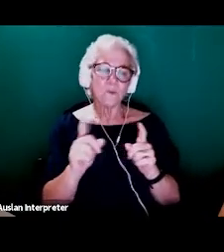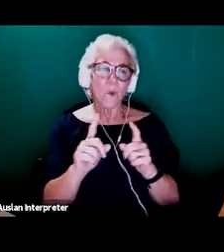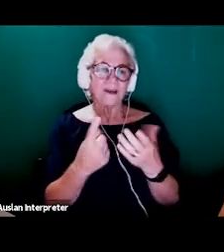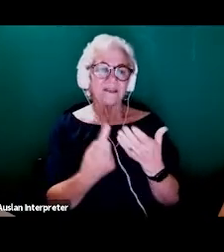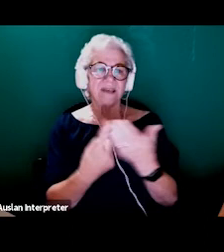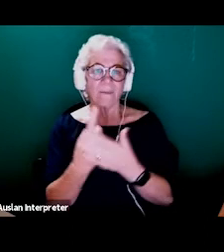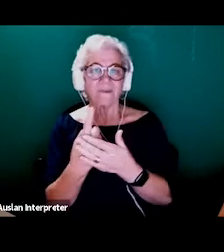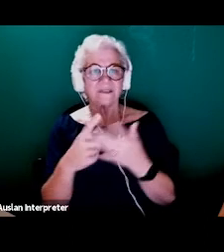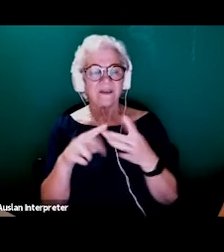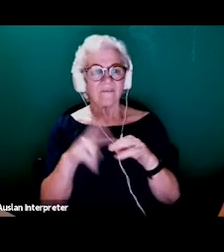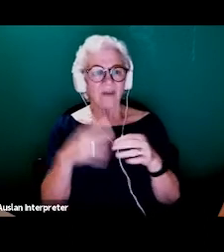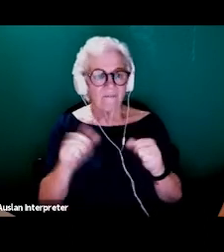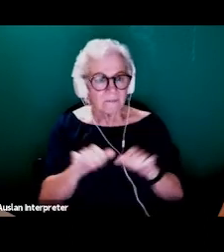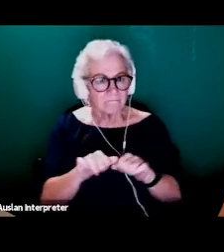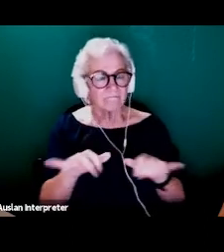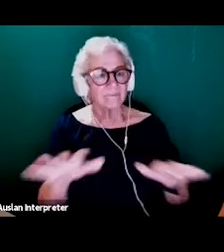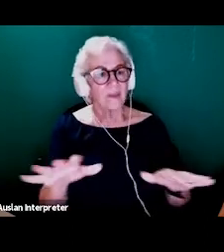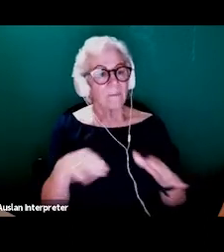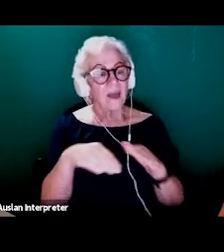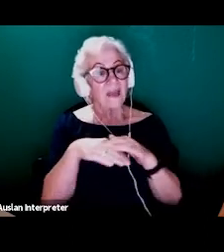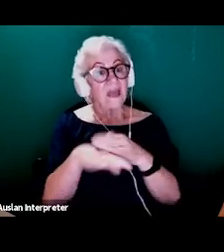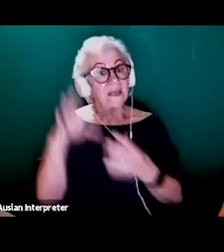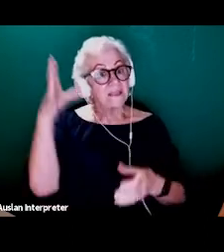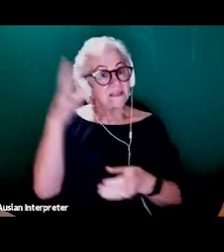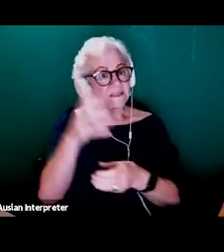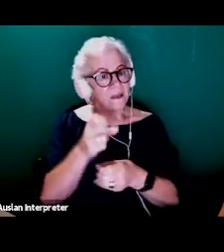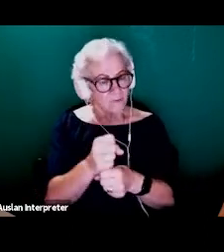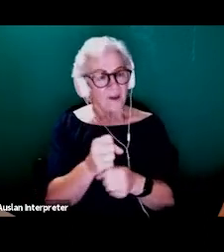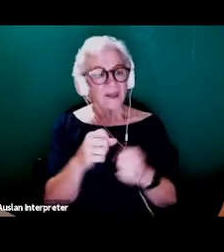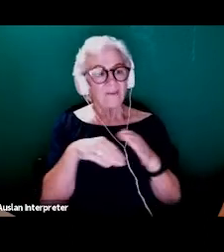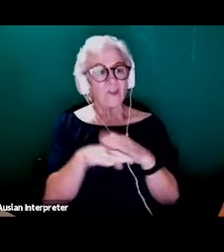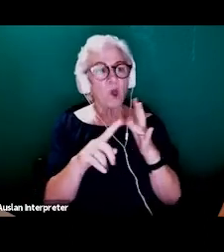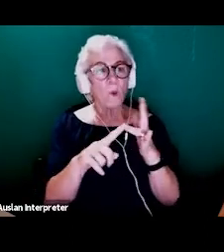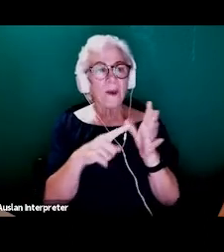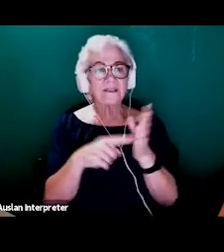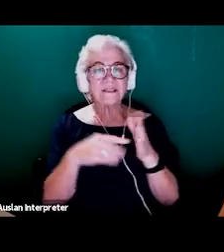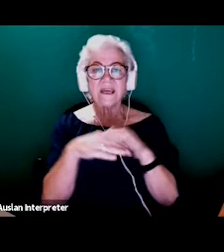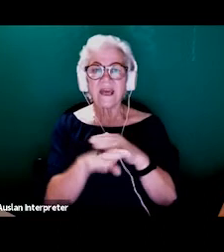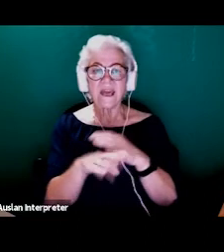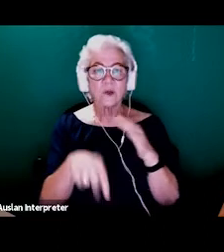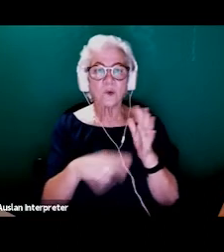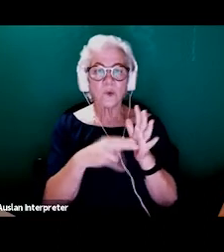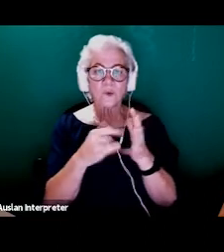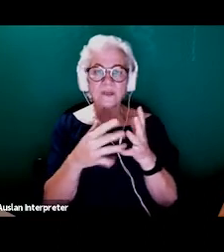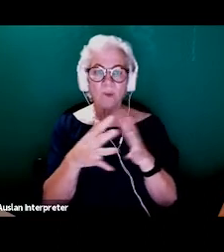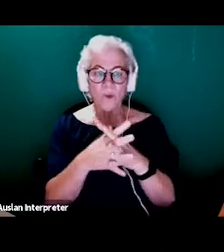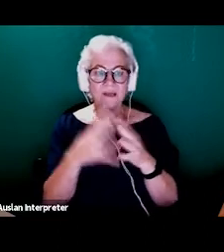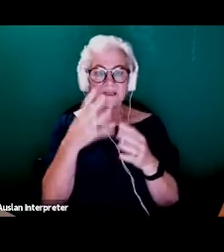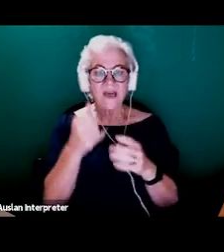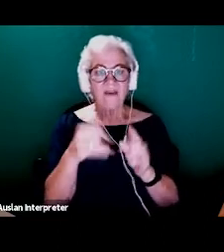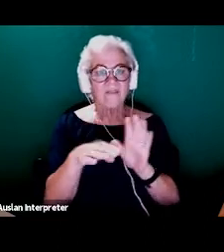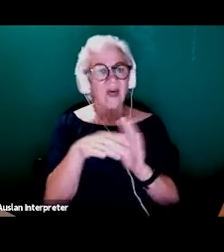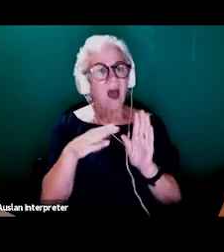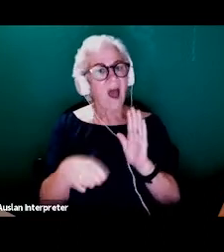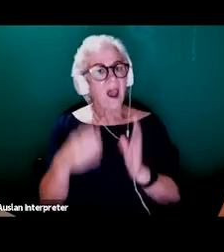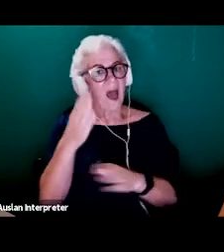achieved. So in conclusion, the OAT program in New South Wales has averted over half of overdose death among clients